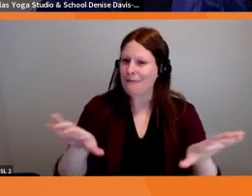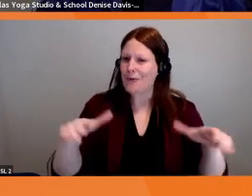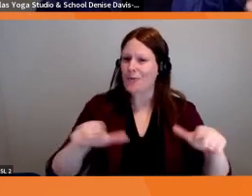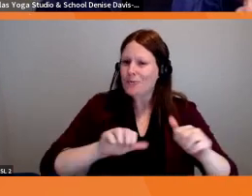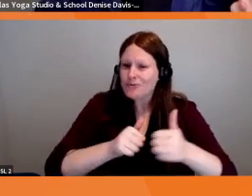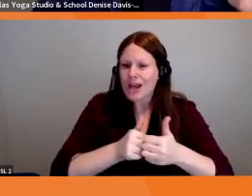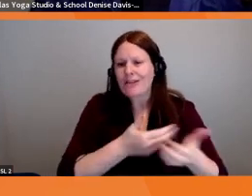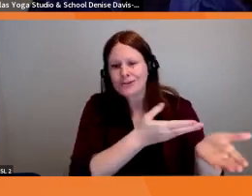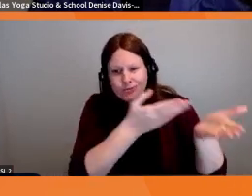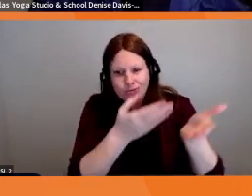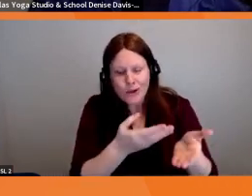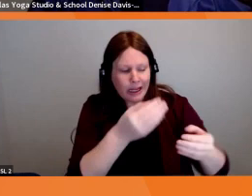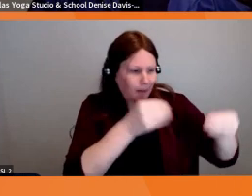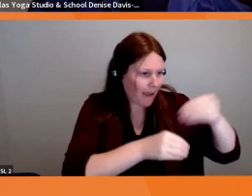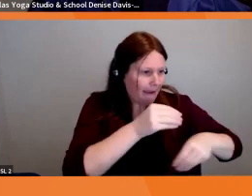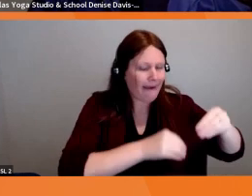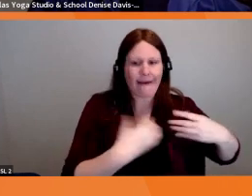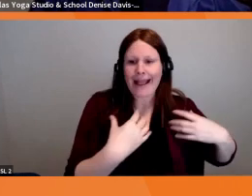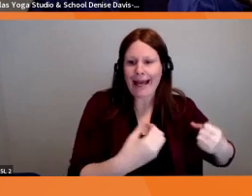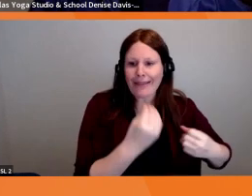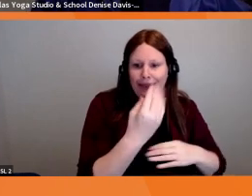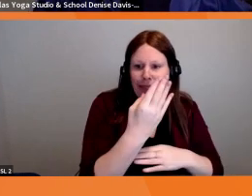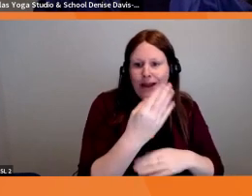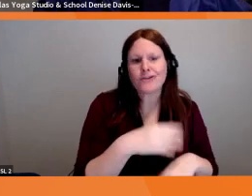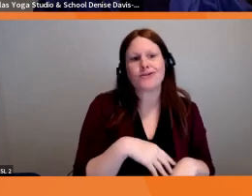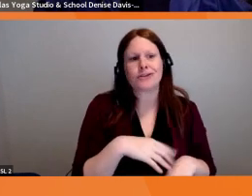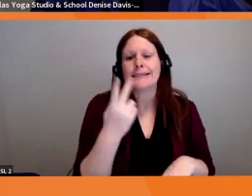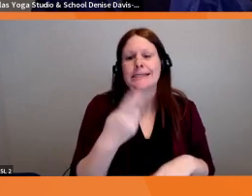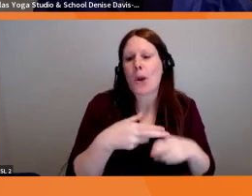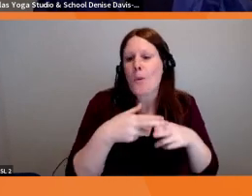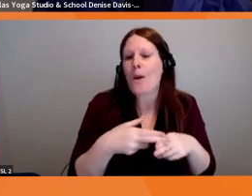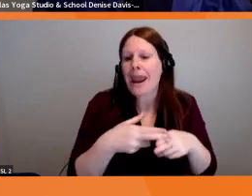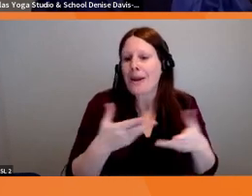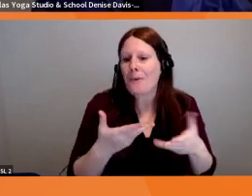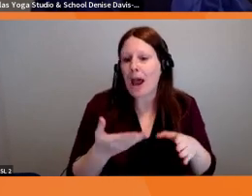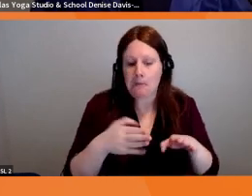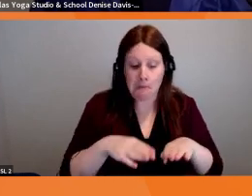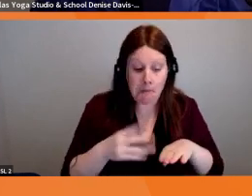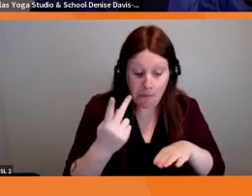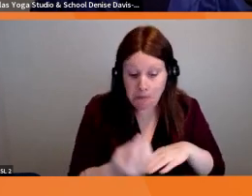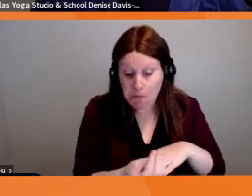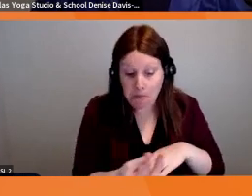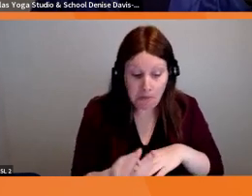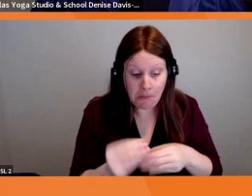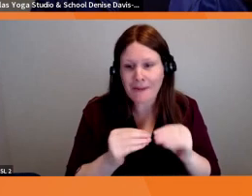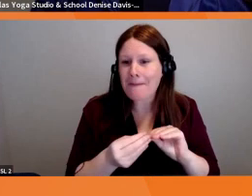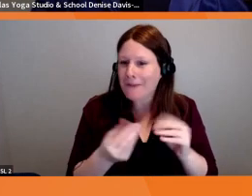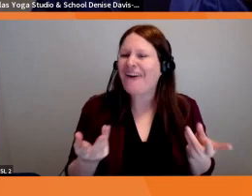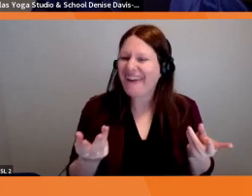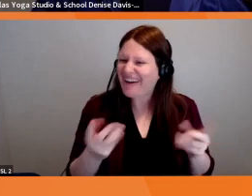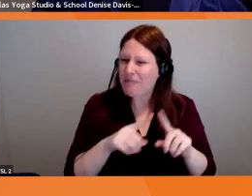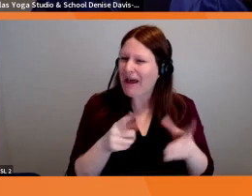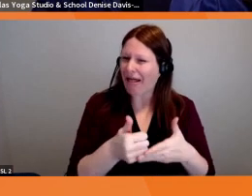healthy lunches, and we would all get on the scale together and check out our weight. Not that that necessarily is the best measurement, but it's a measurement,